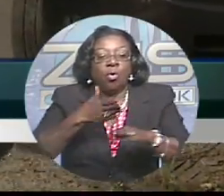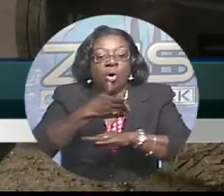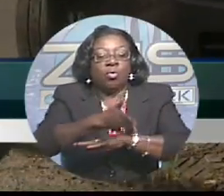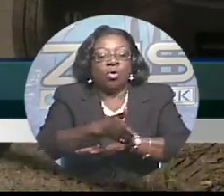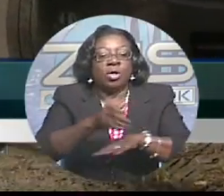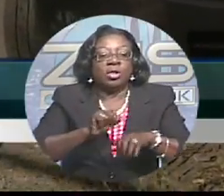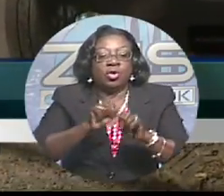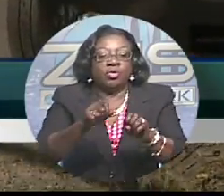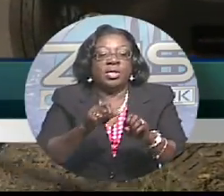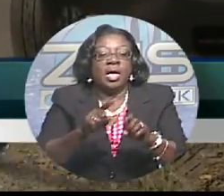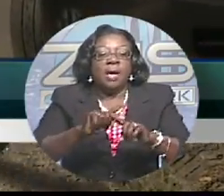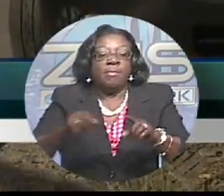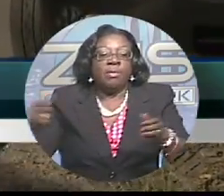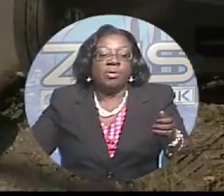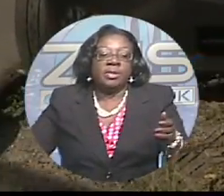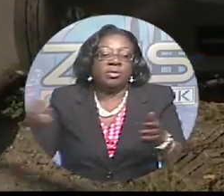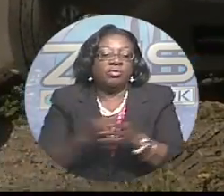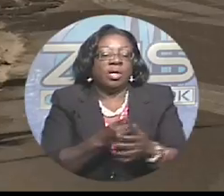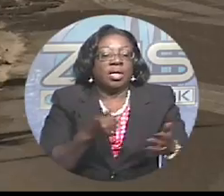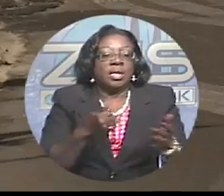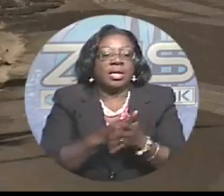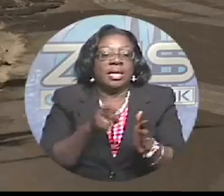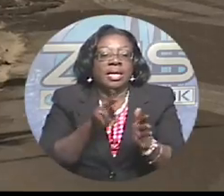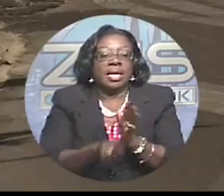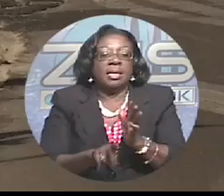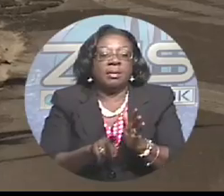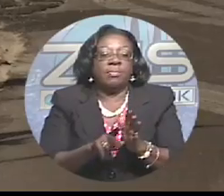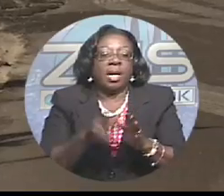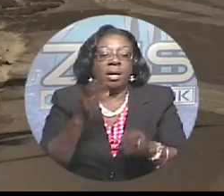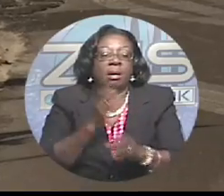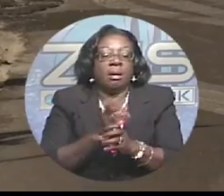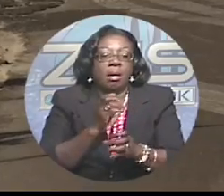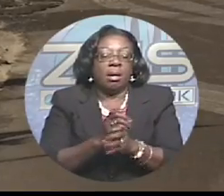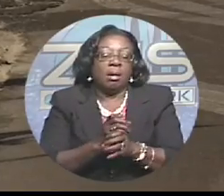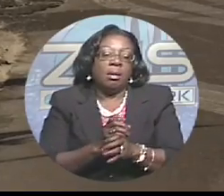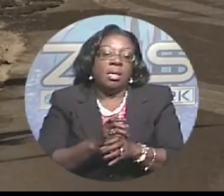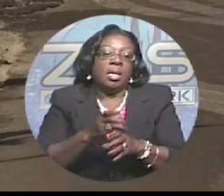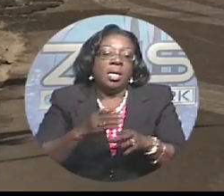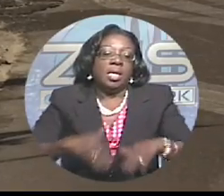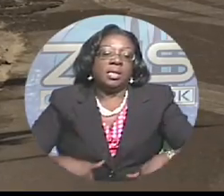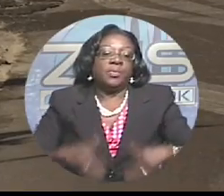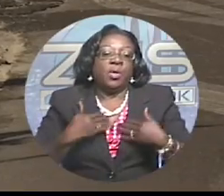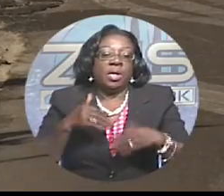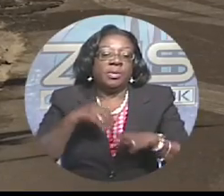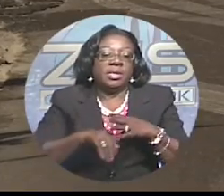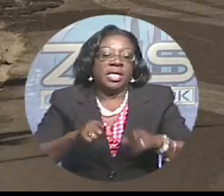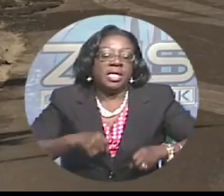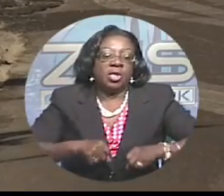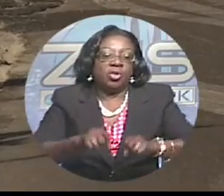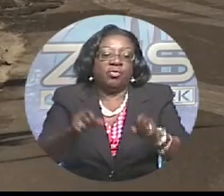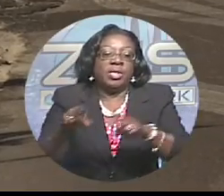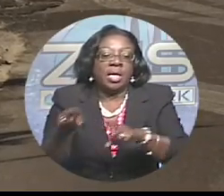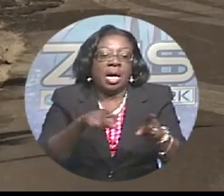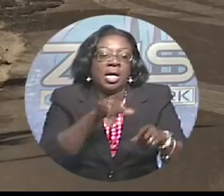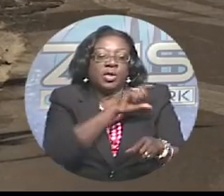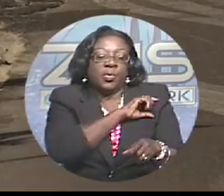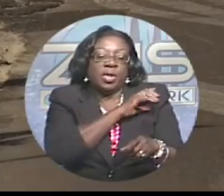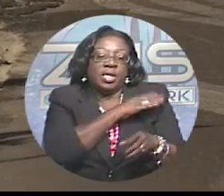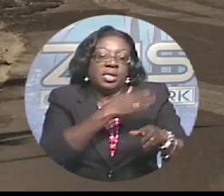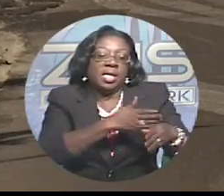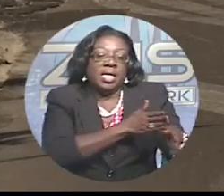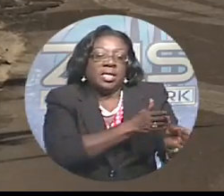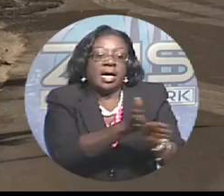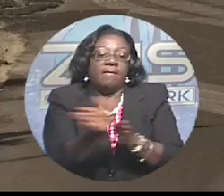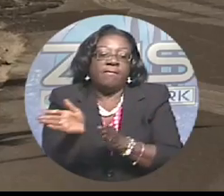driver of a dark-colored Honda Inspire. His lifeless body lay in the street as officers diverted traffic during the